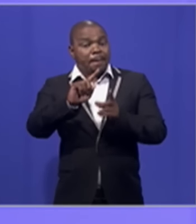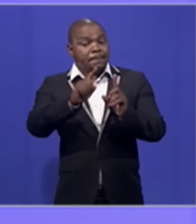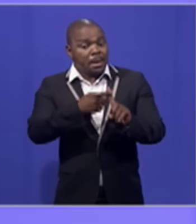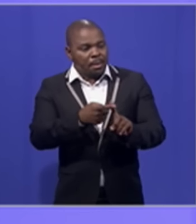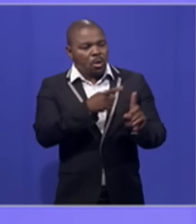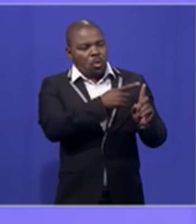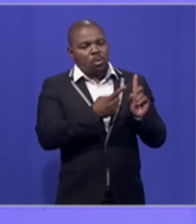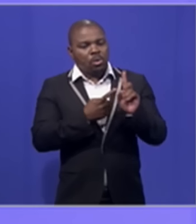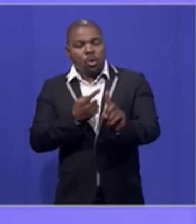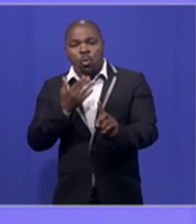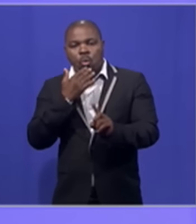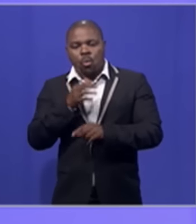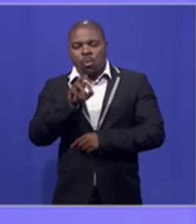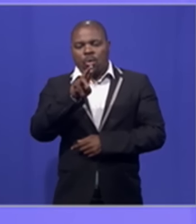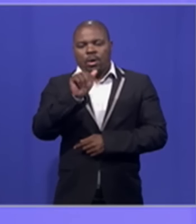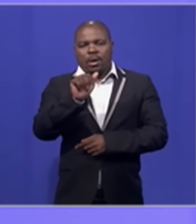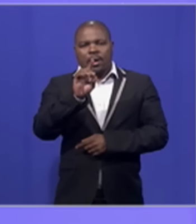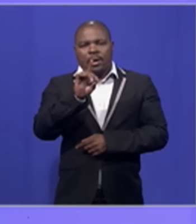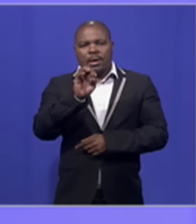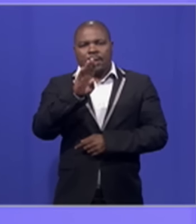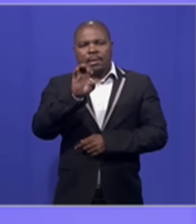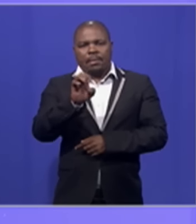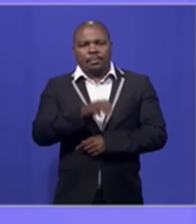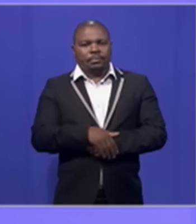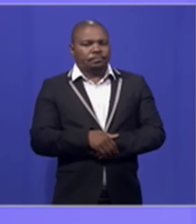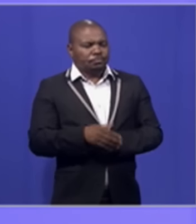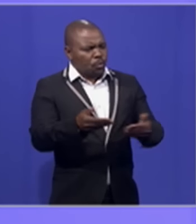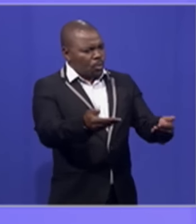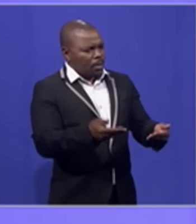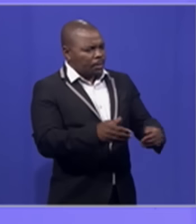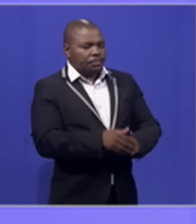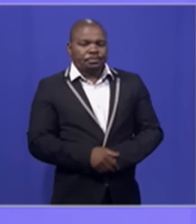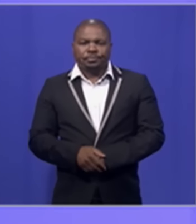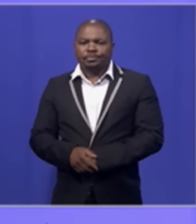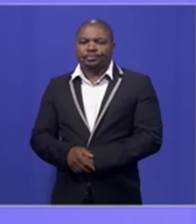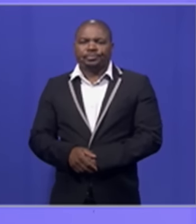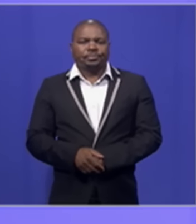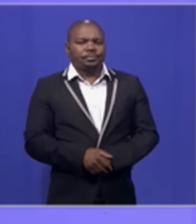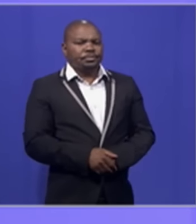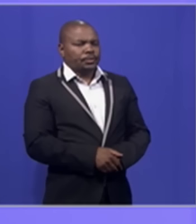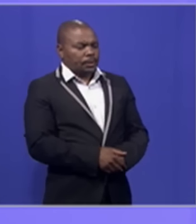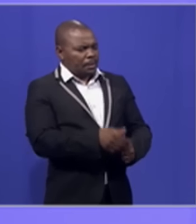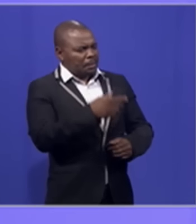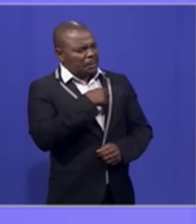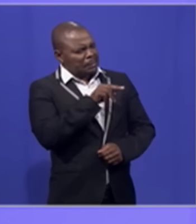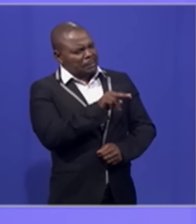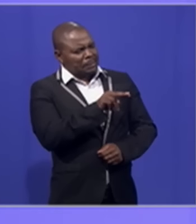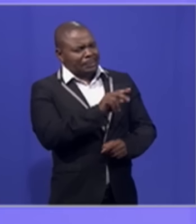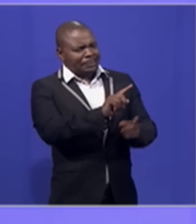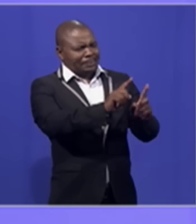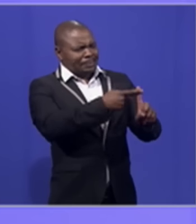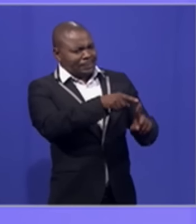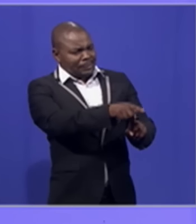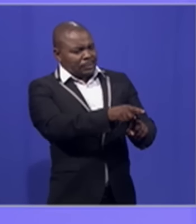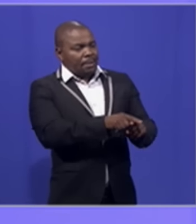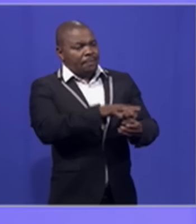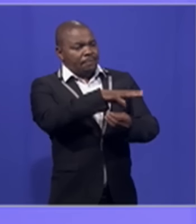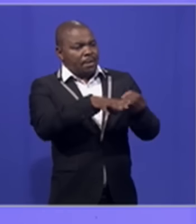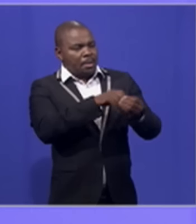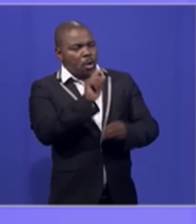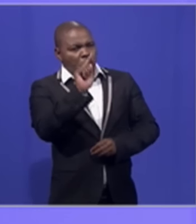ho etsahala e leng Thabiso Gadebe. Thabiso ha ke o amohele. Khotso. Thabiso ke a lemoha hore kotsi ena ha ya thefula fela ba